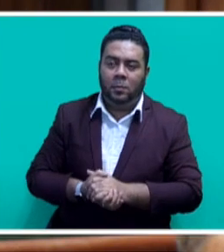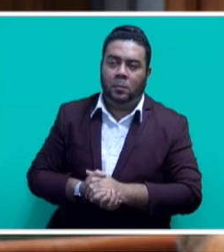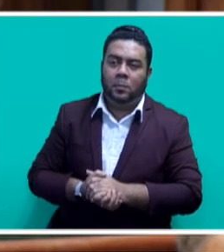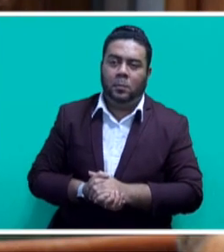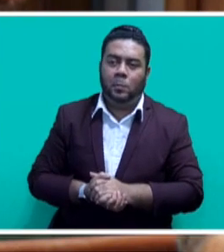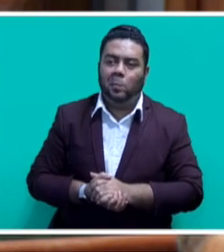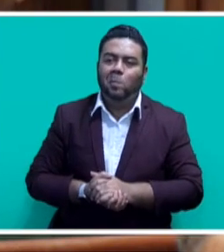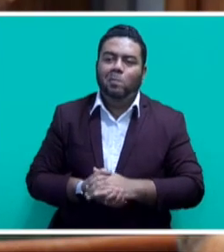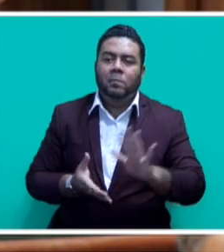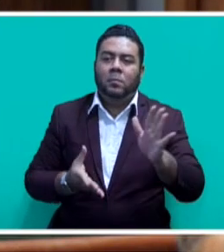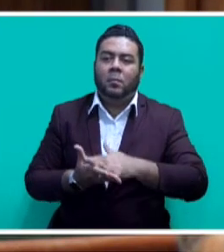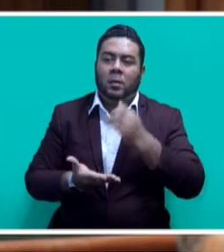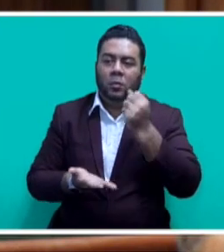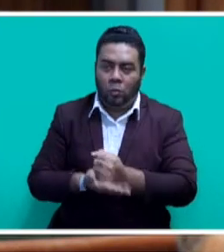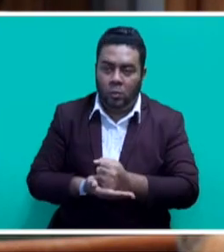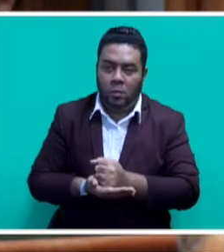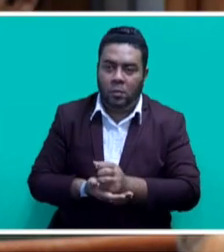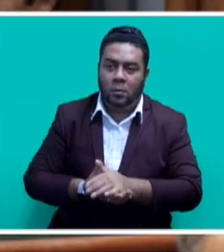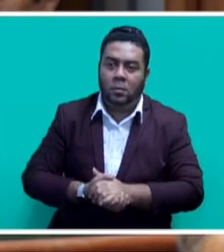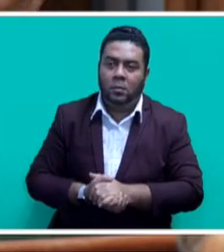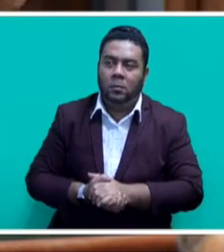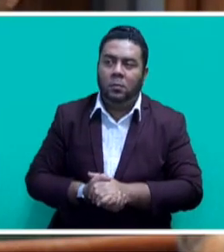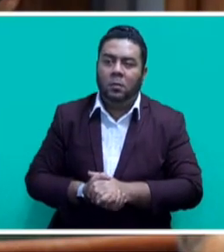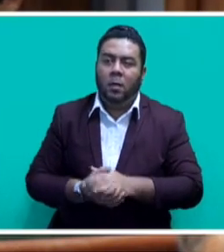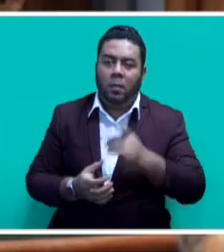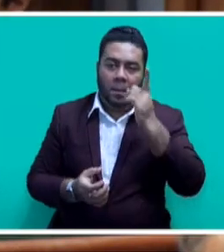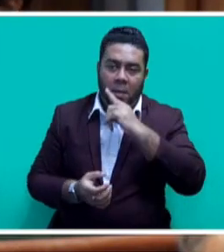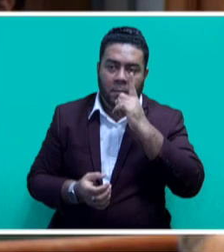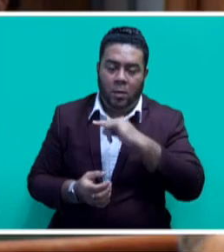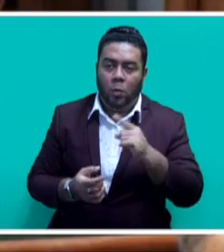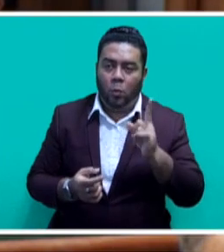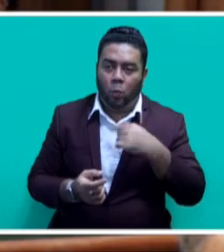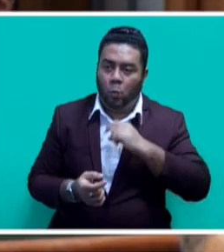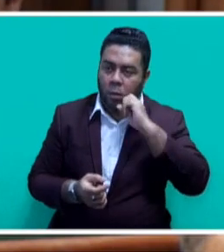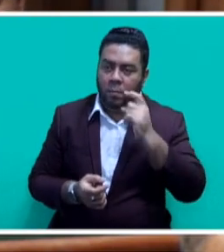and make sure that the people come first.